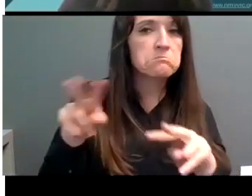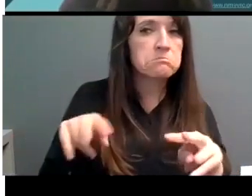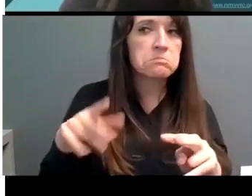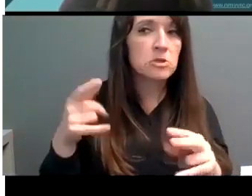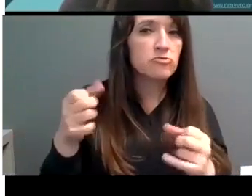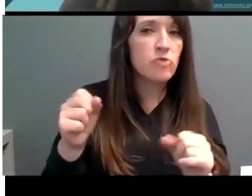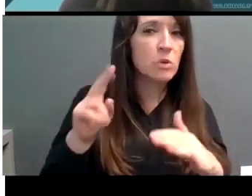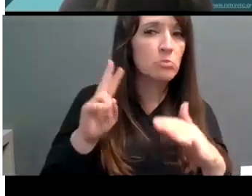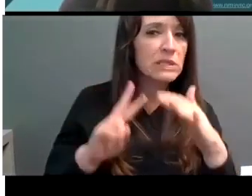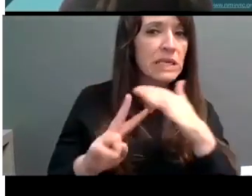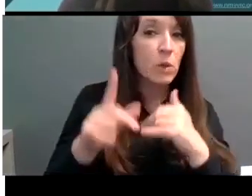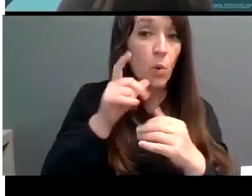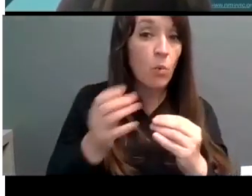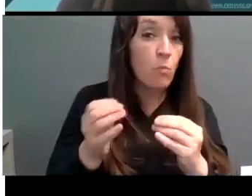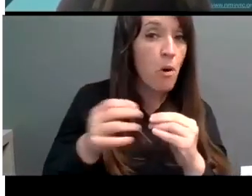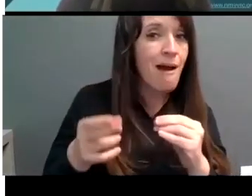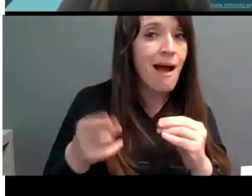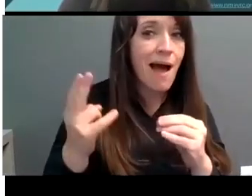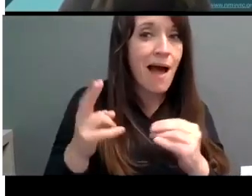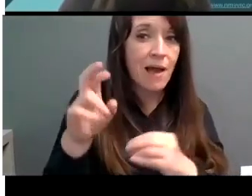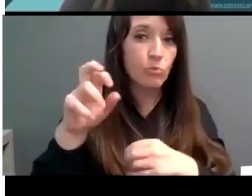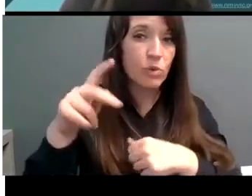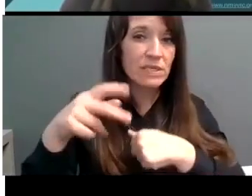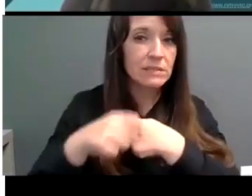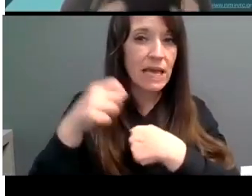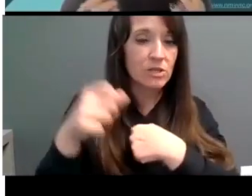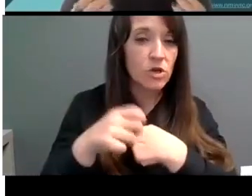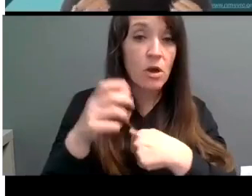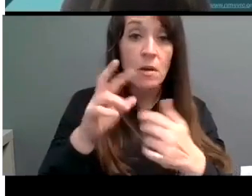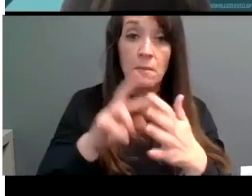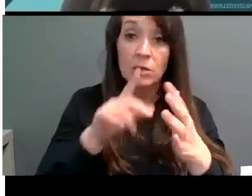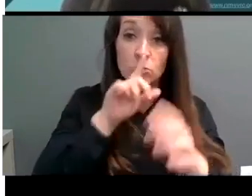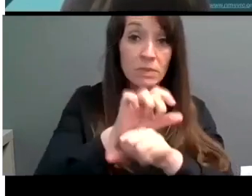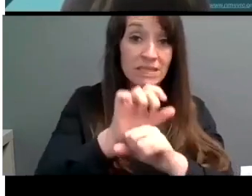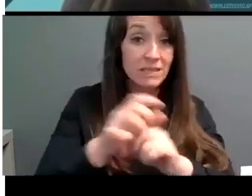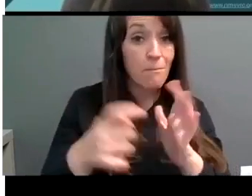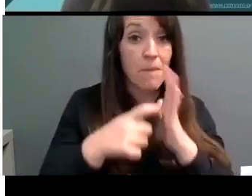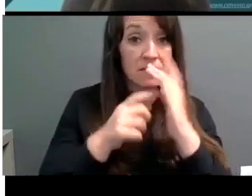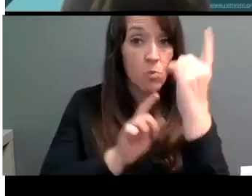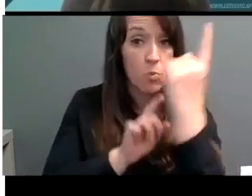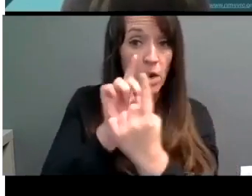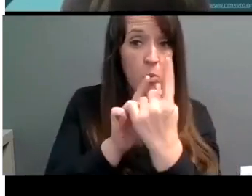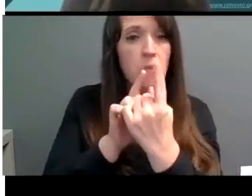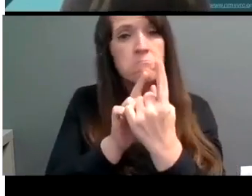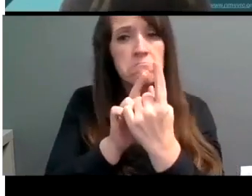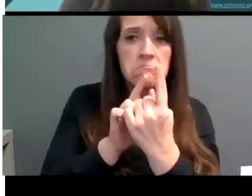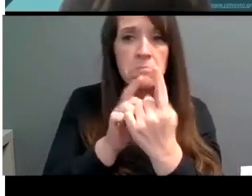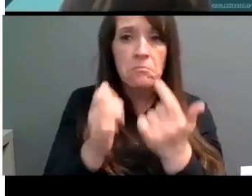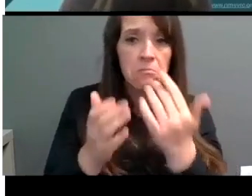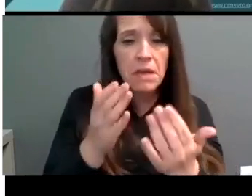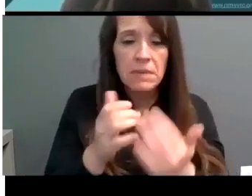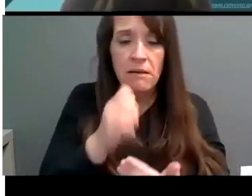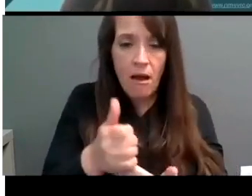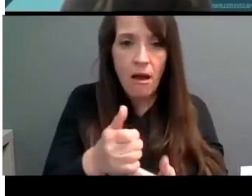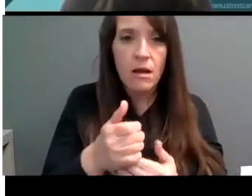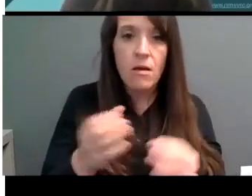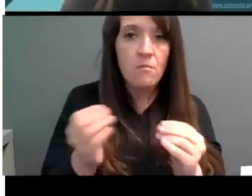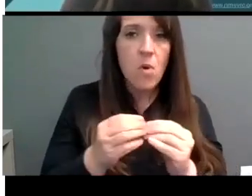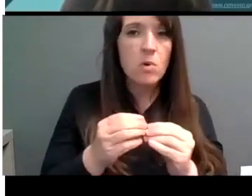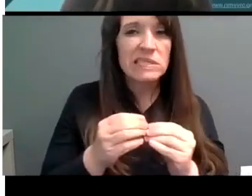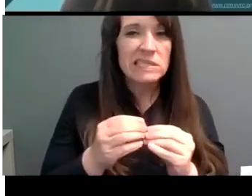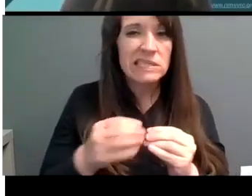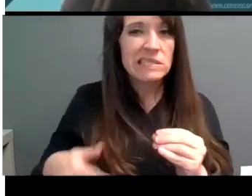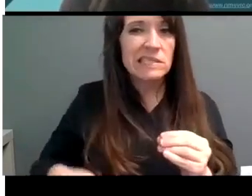doesn't necessarily mean individual one-on-one treatment yet, but it means people who are more at risk or who may need some